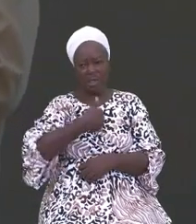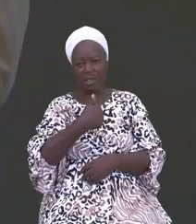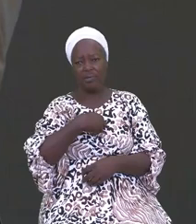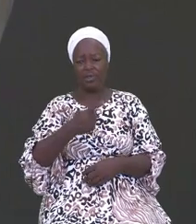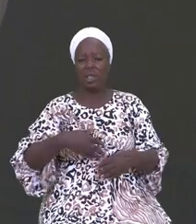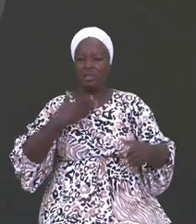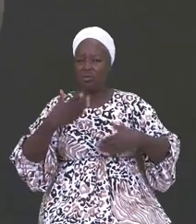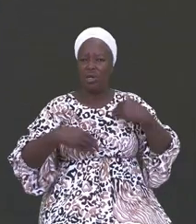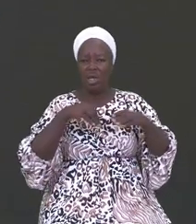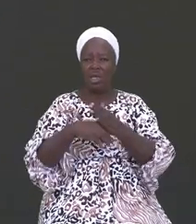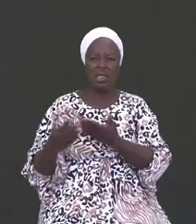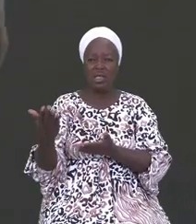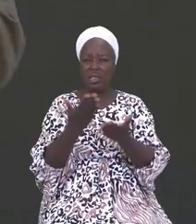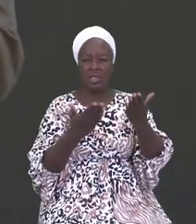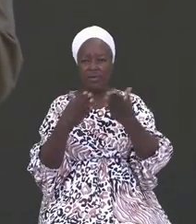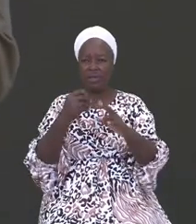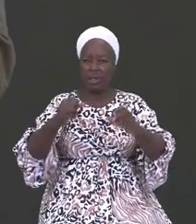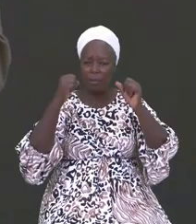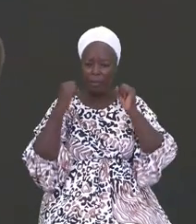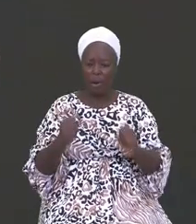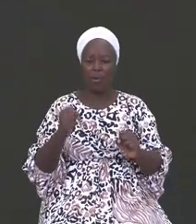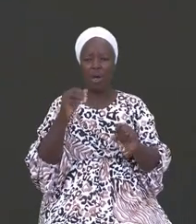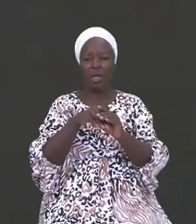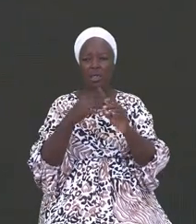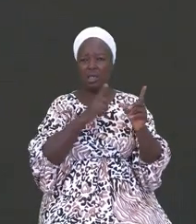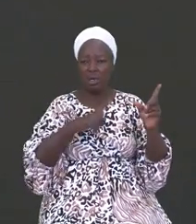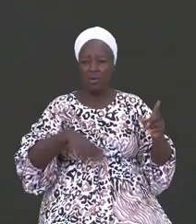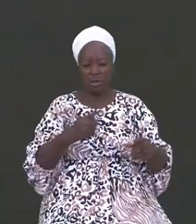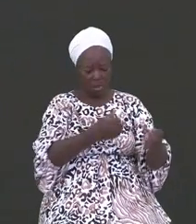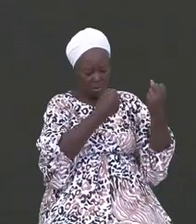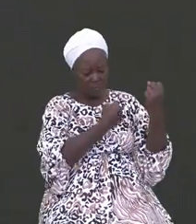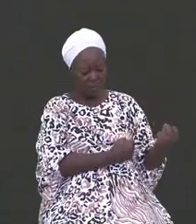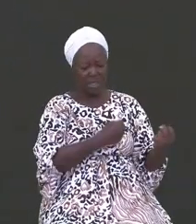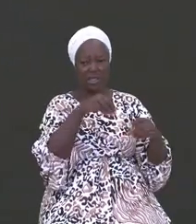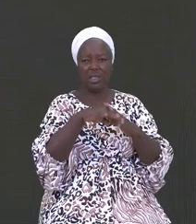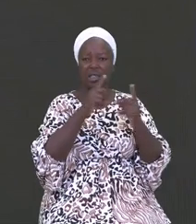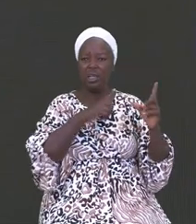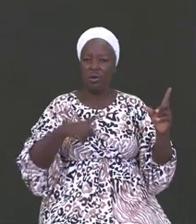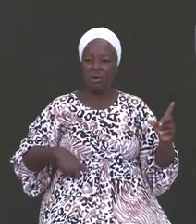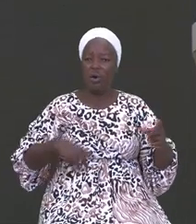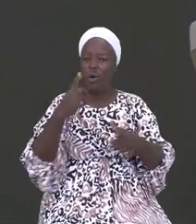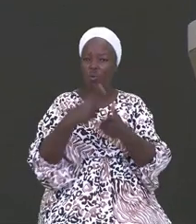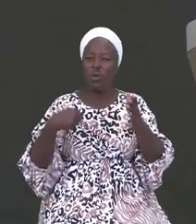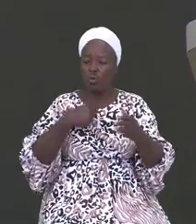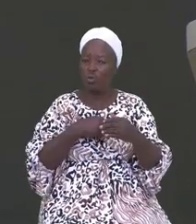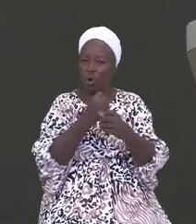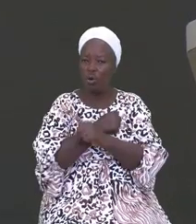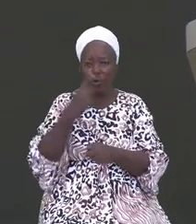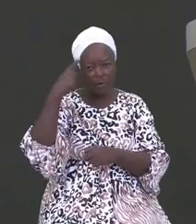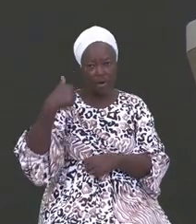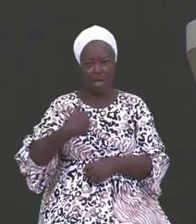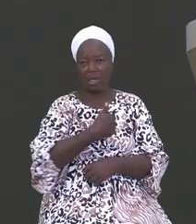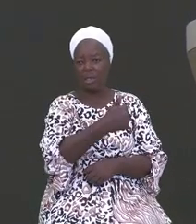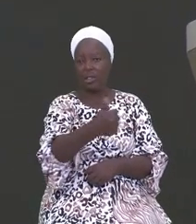the power in the Lord, the confidence in the Lord. What we love for ourselves, we